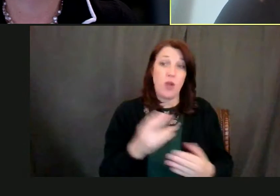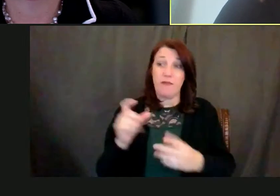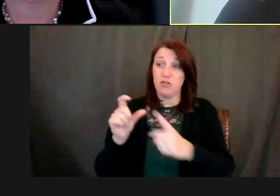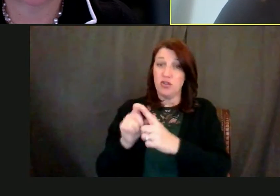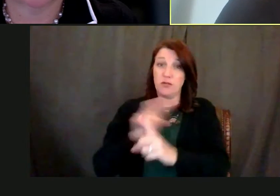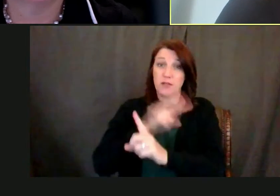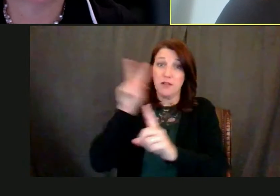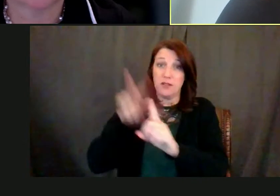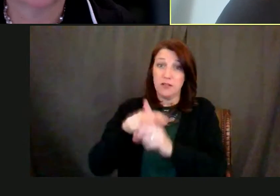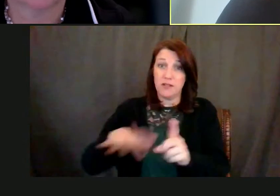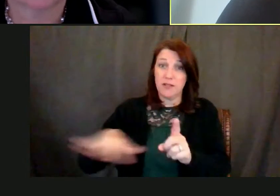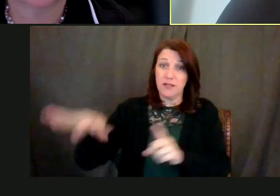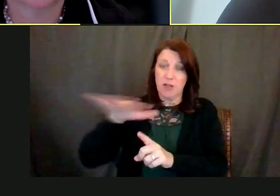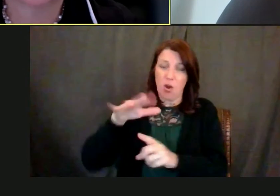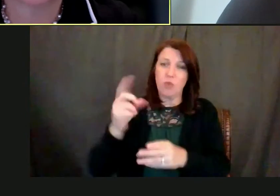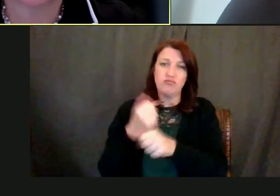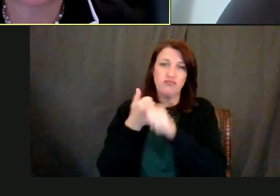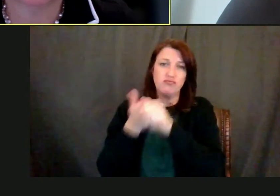with which you're working.